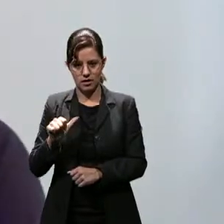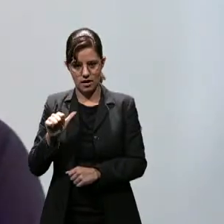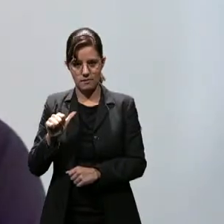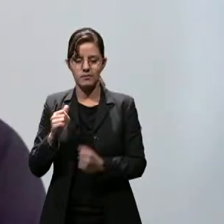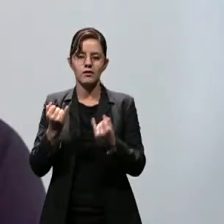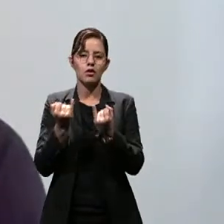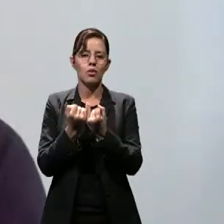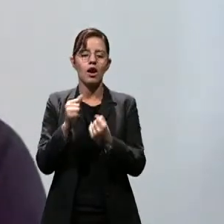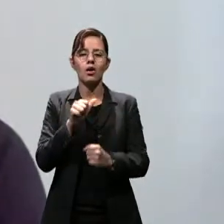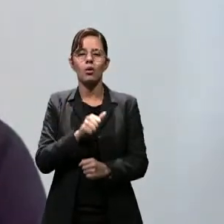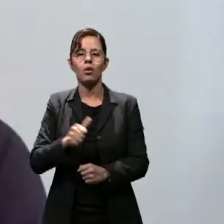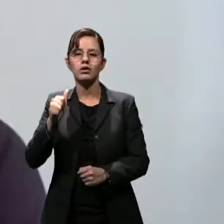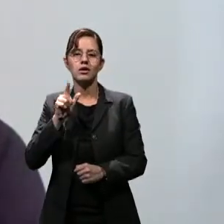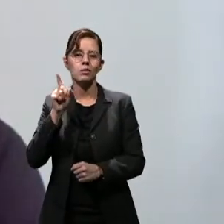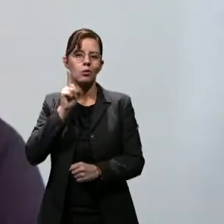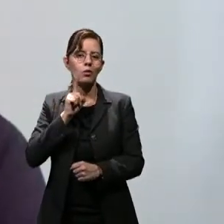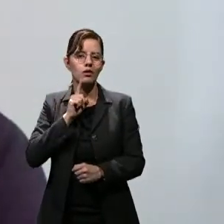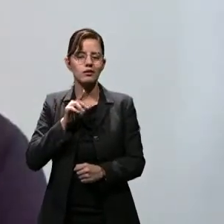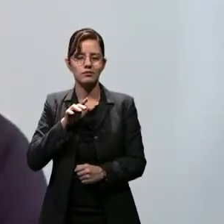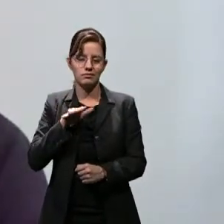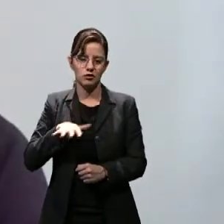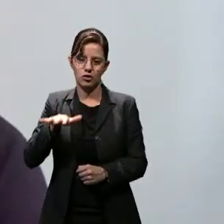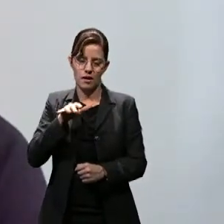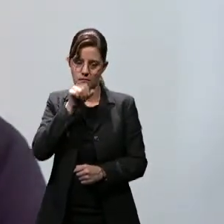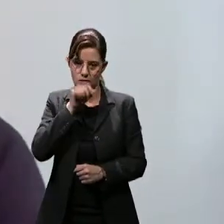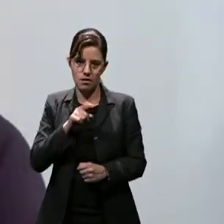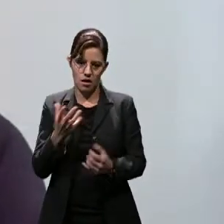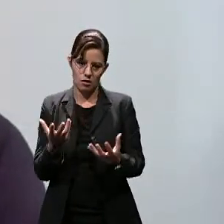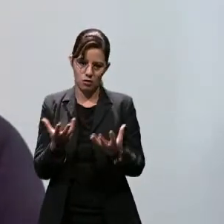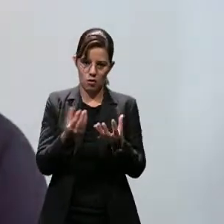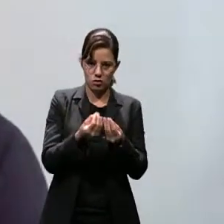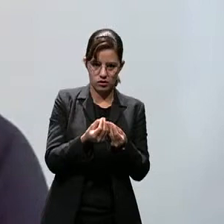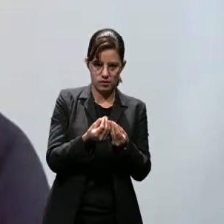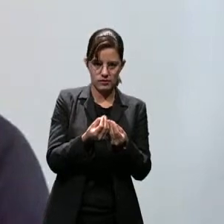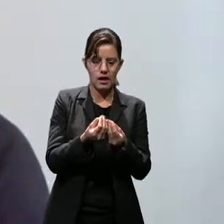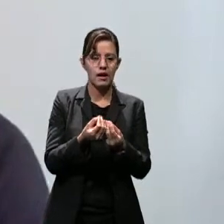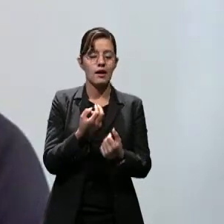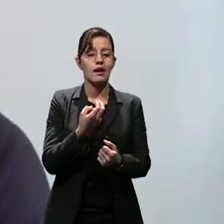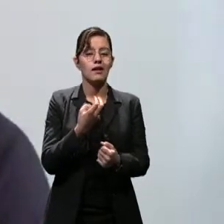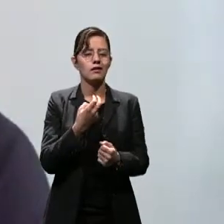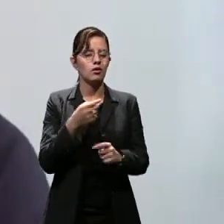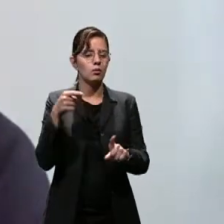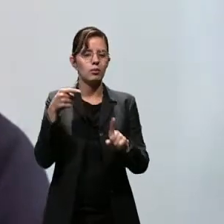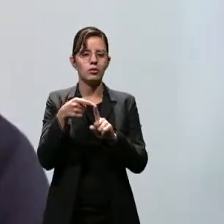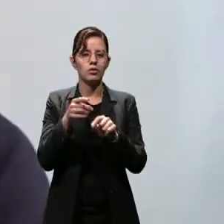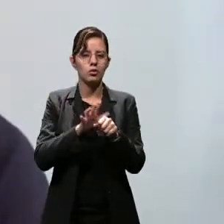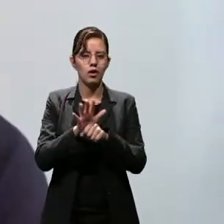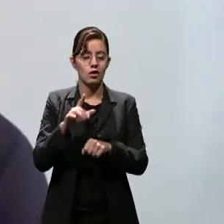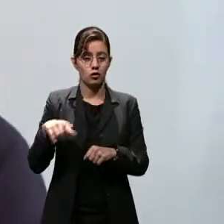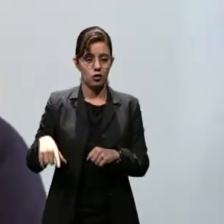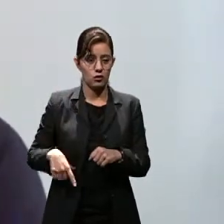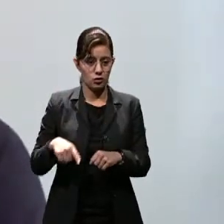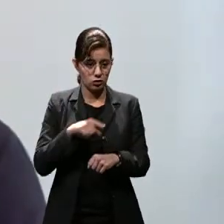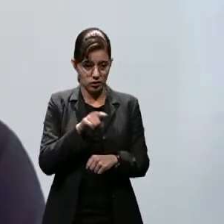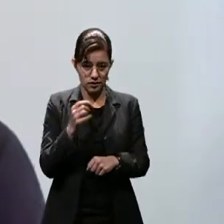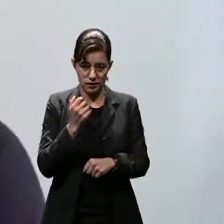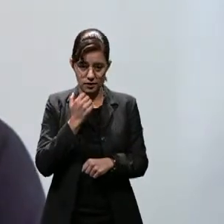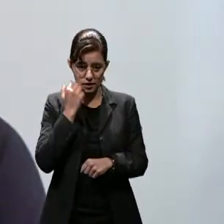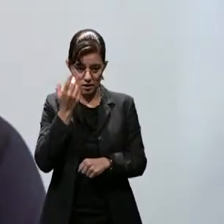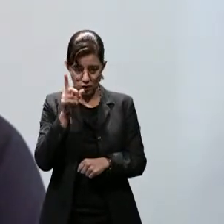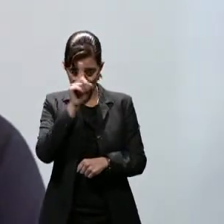her who are working on supporting those countries who want to strengthen